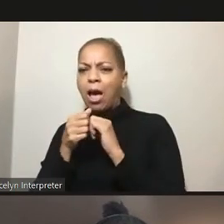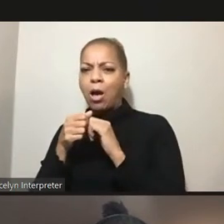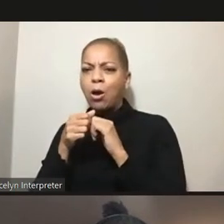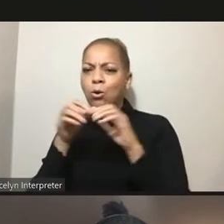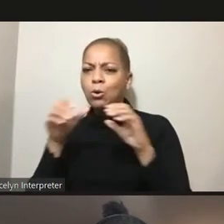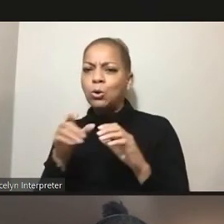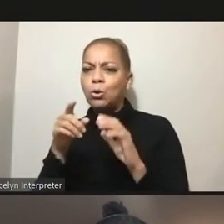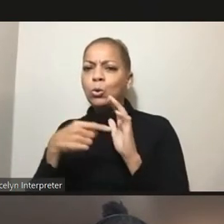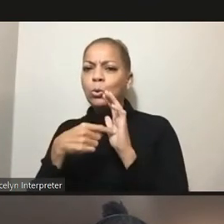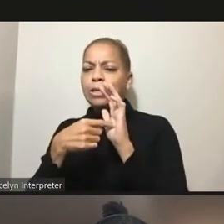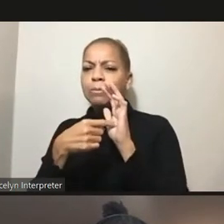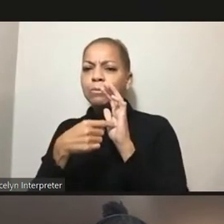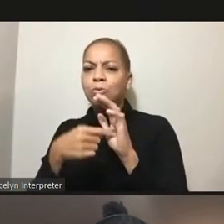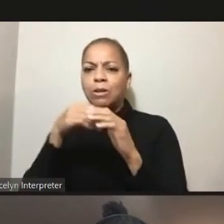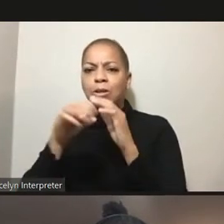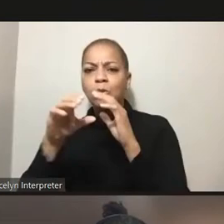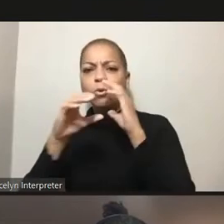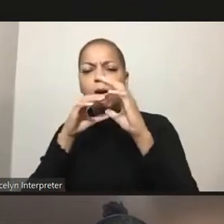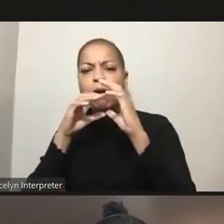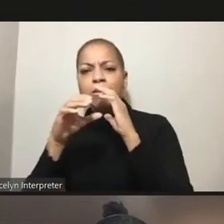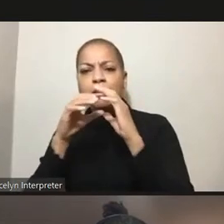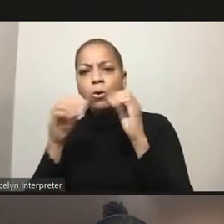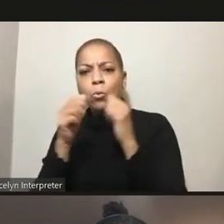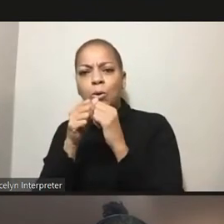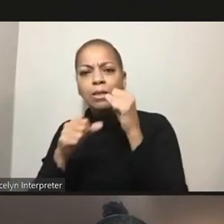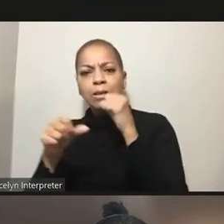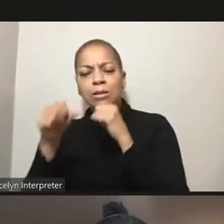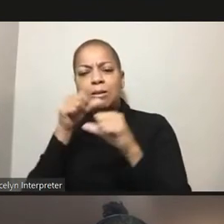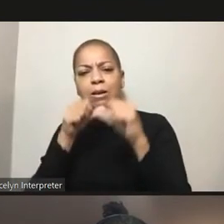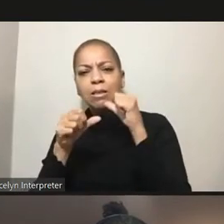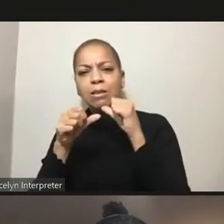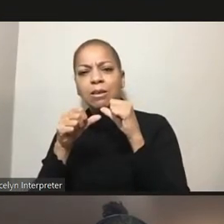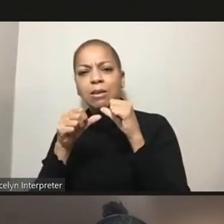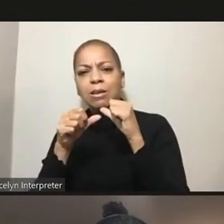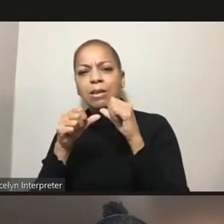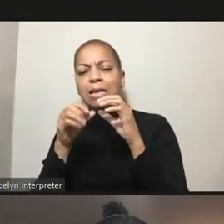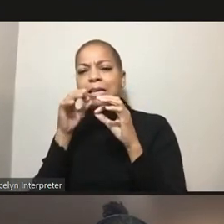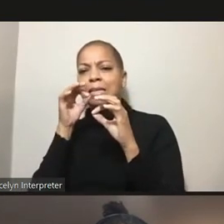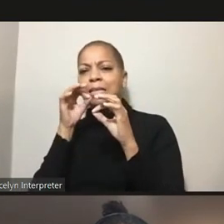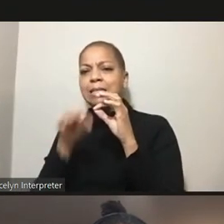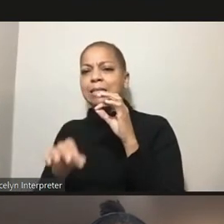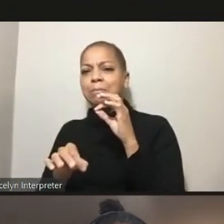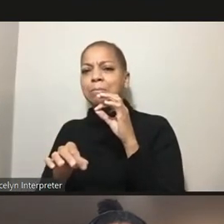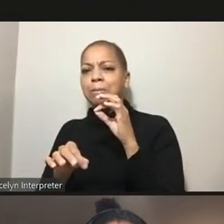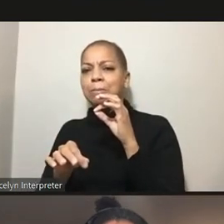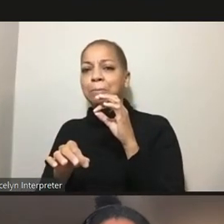your conversation with each other simply